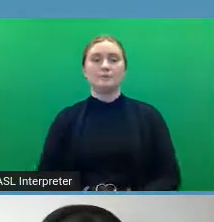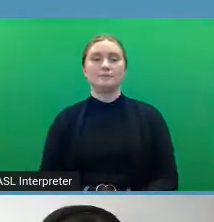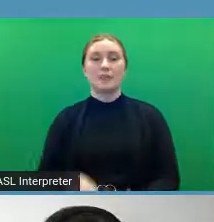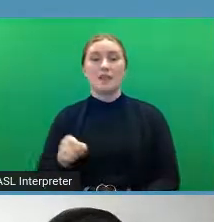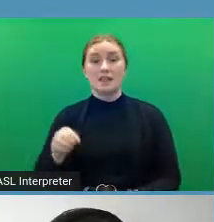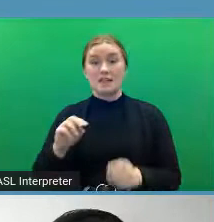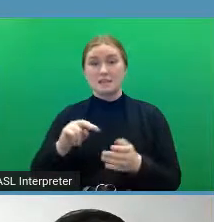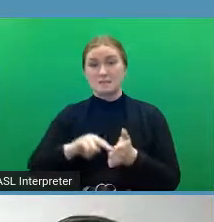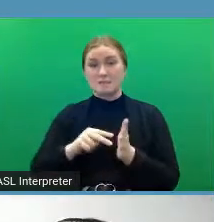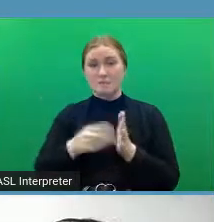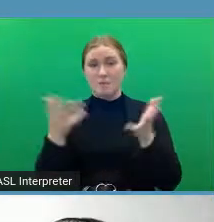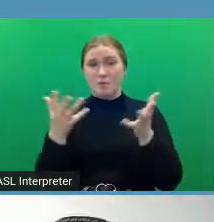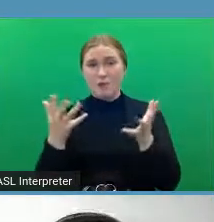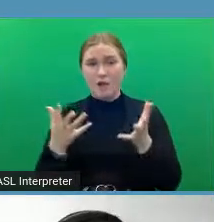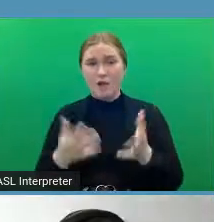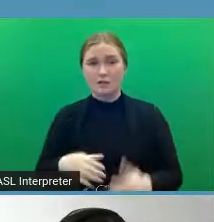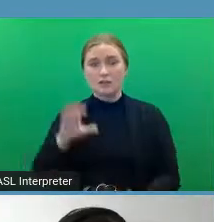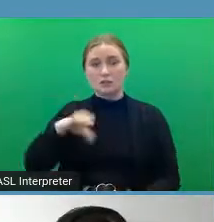are turned on.